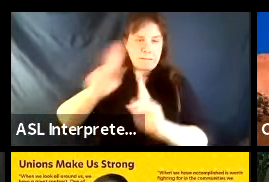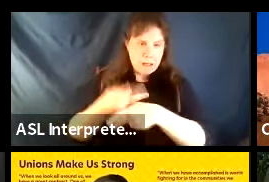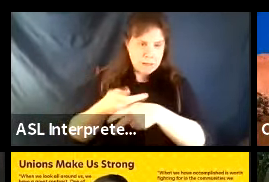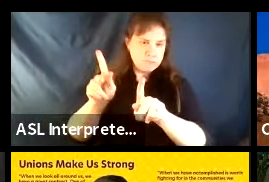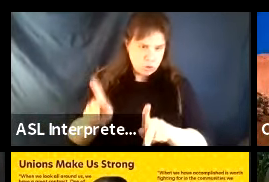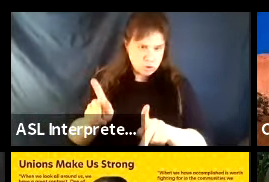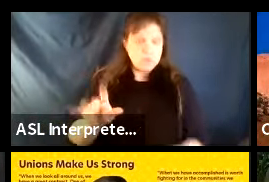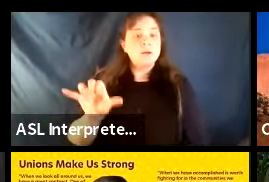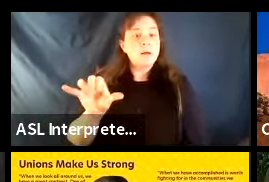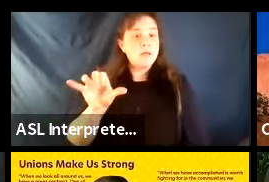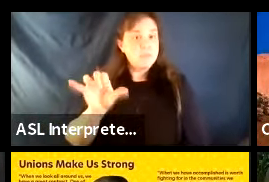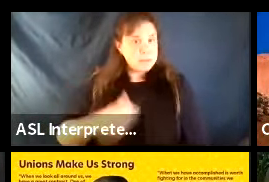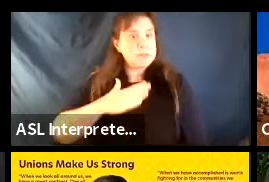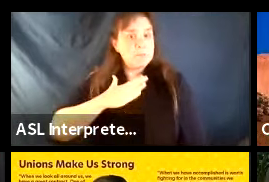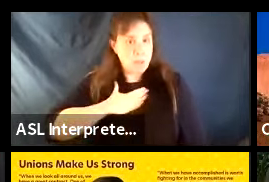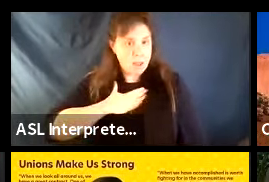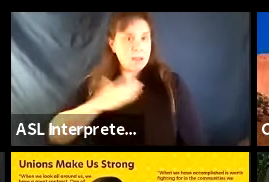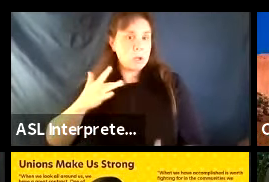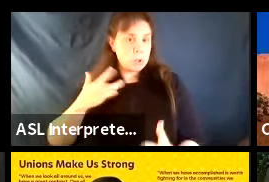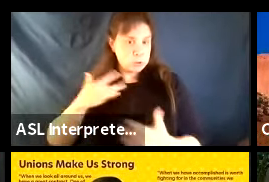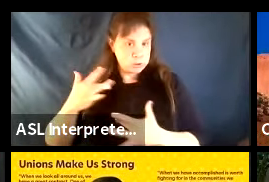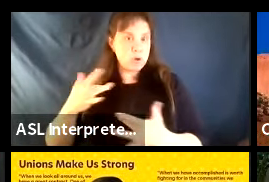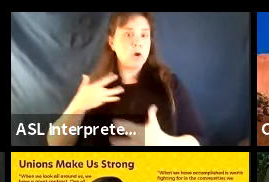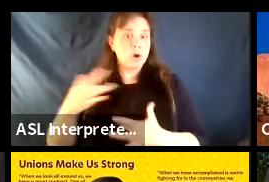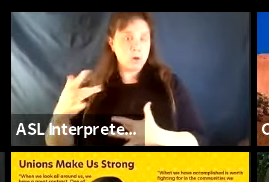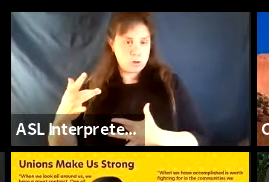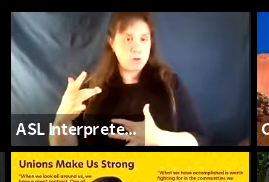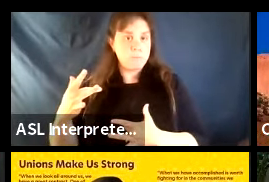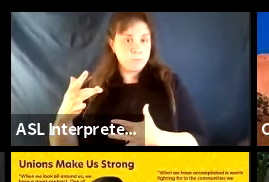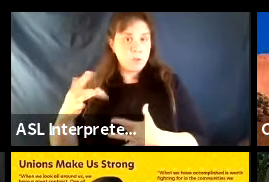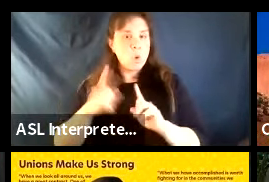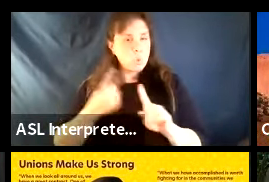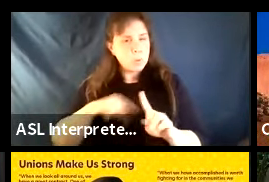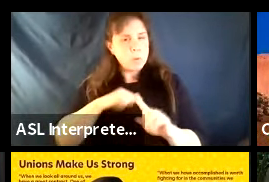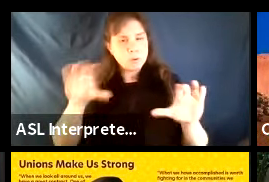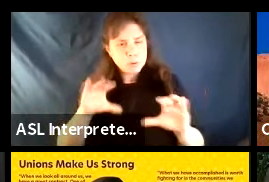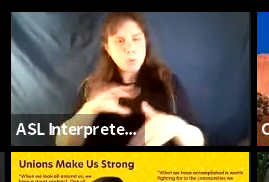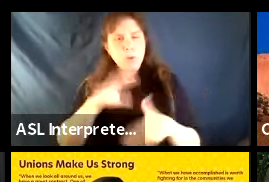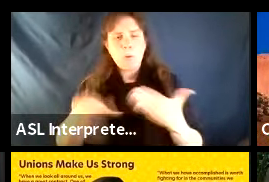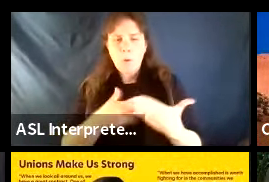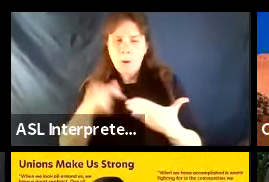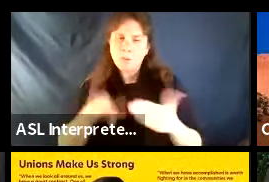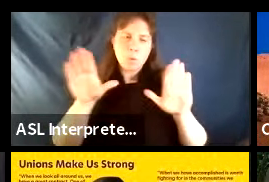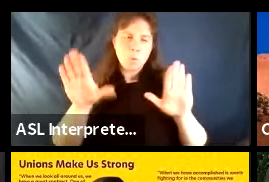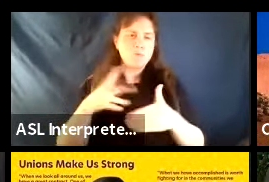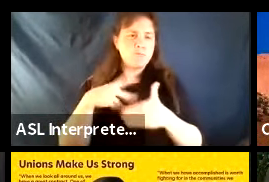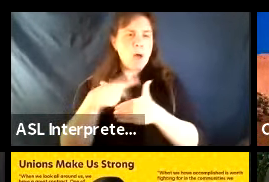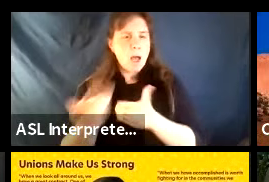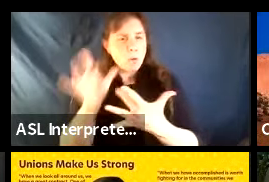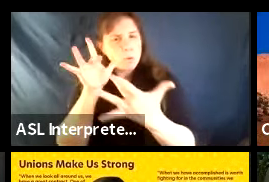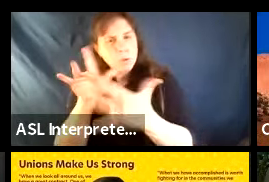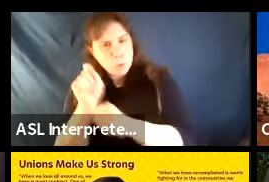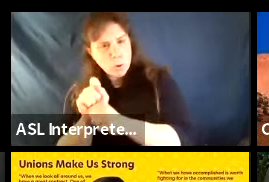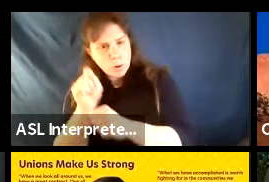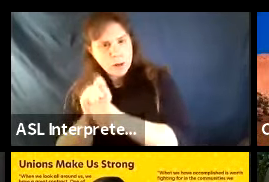my big concern, that when we are doing all this like wonderful outreach work and say,